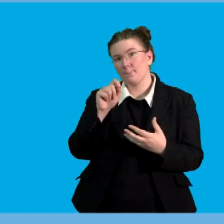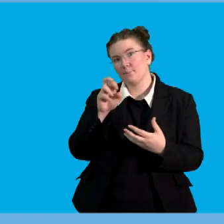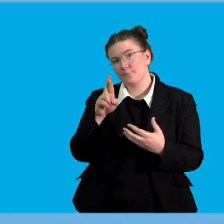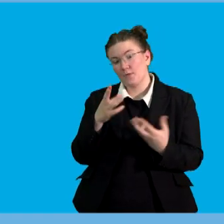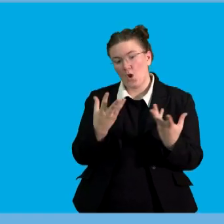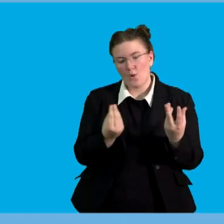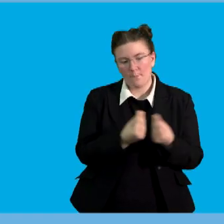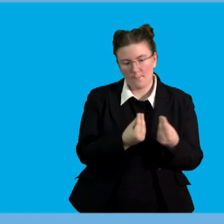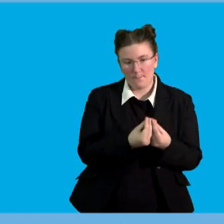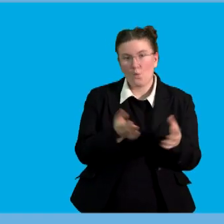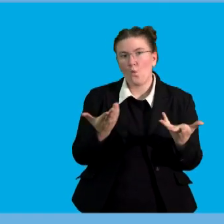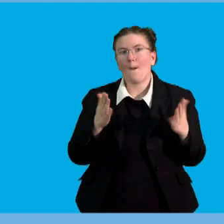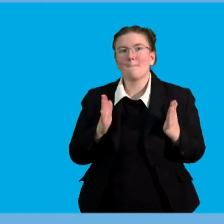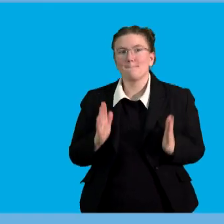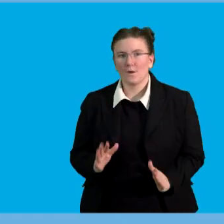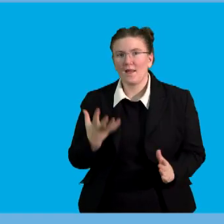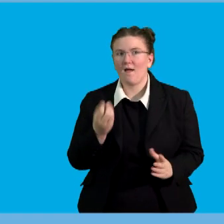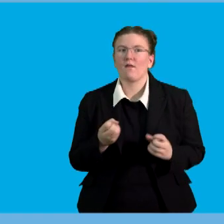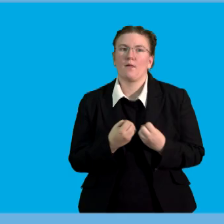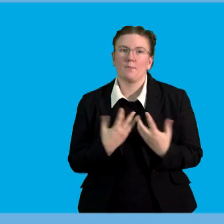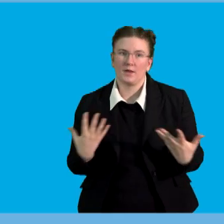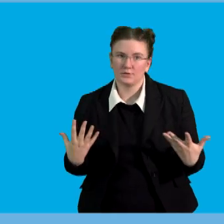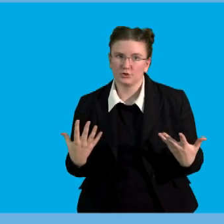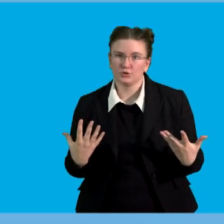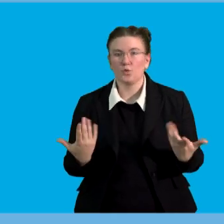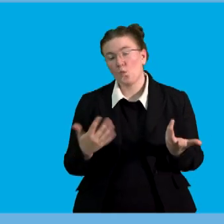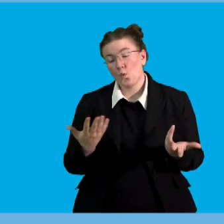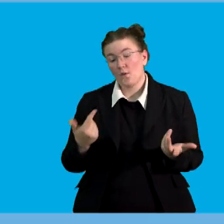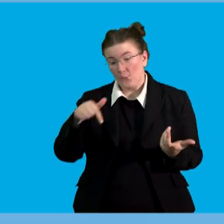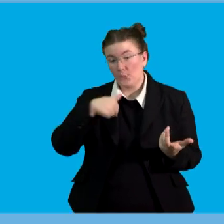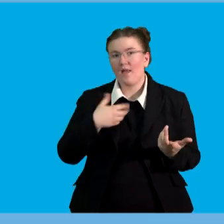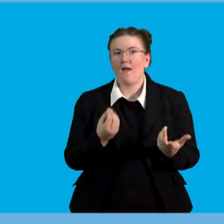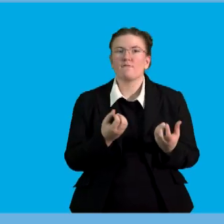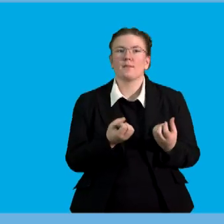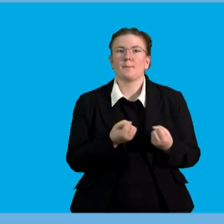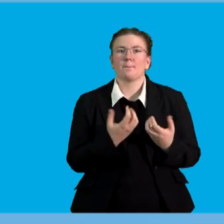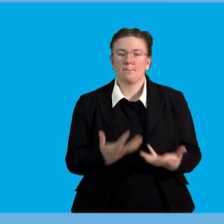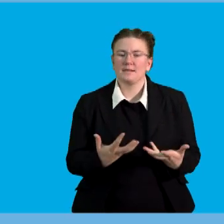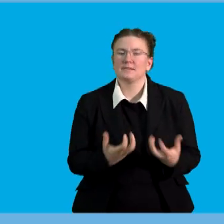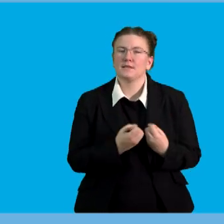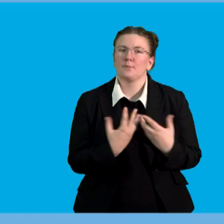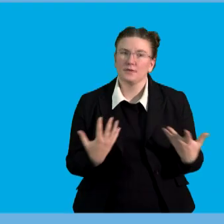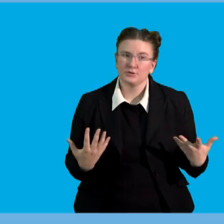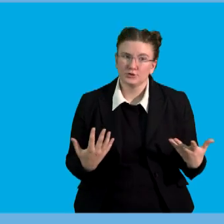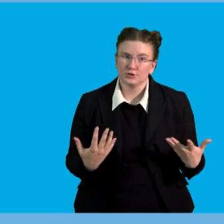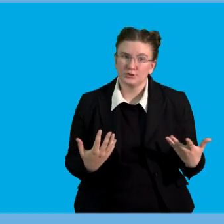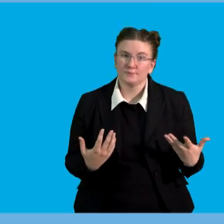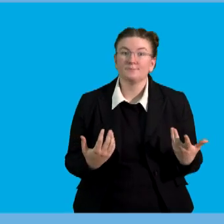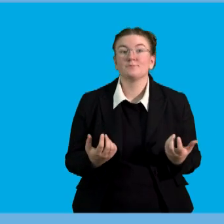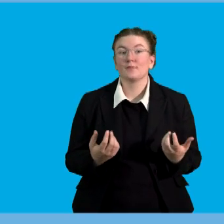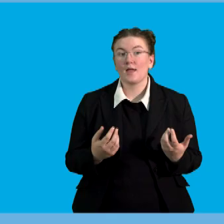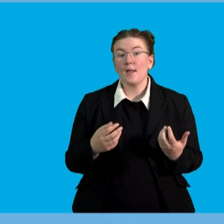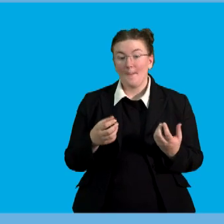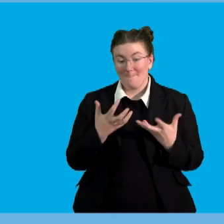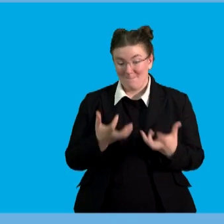matter an object or a body has, or how much matter or an object we have, right? And then the mass of an object or